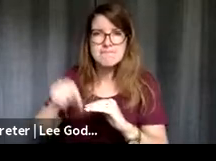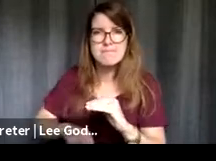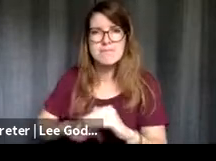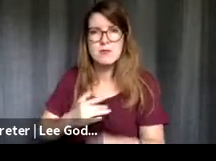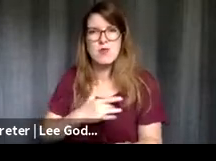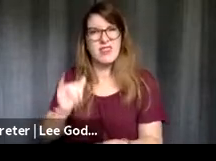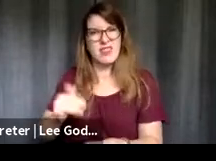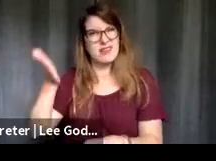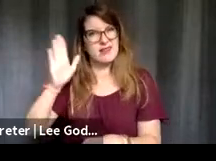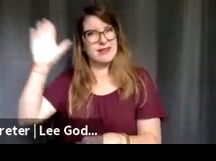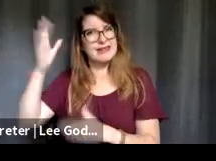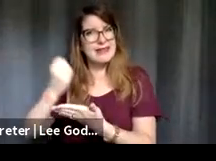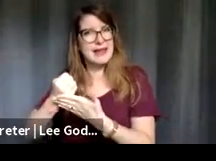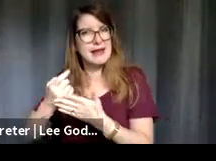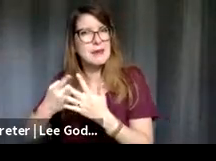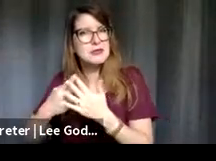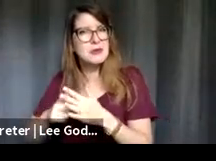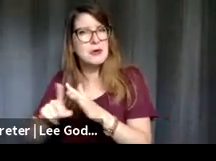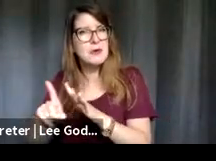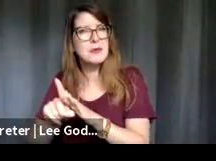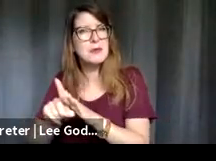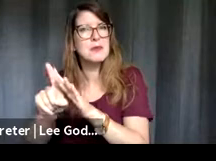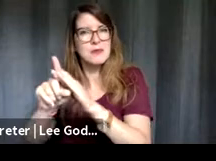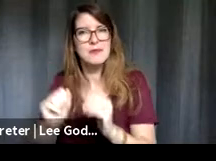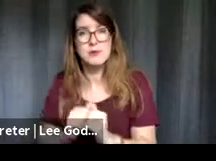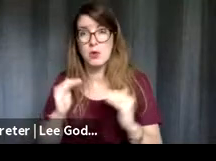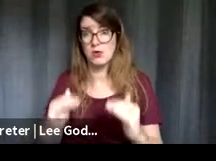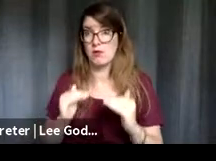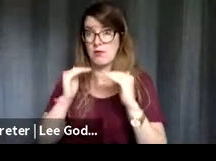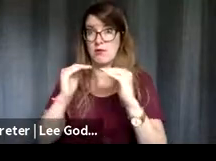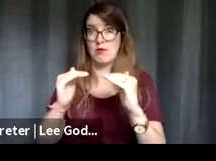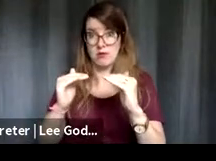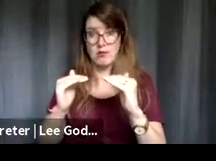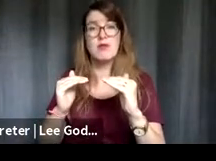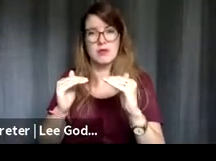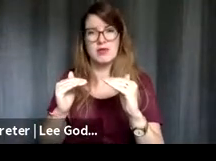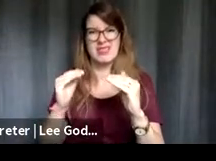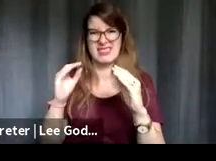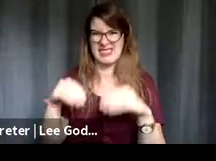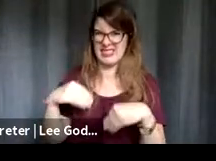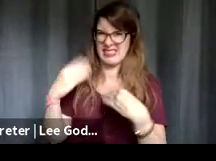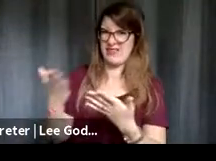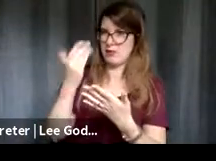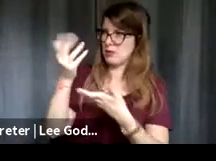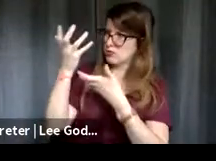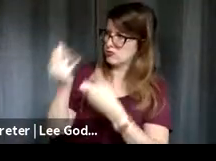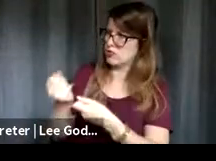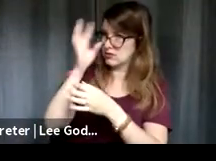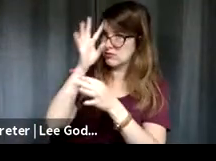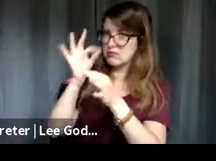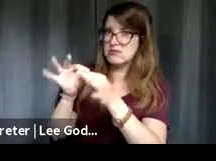where God's economics start to play. So level three is giving to trust and for faithfulness to